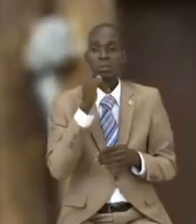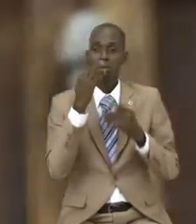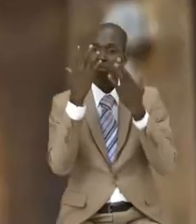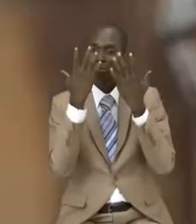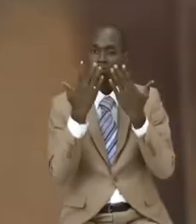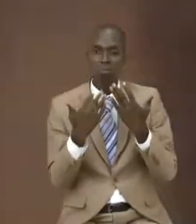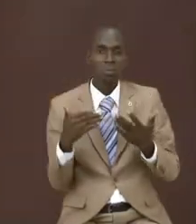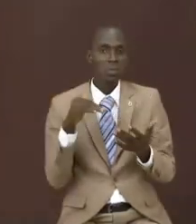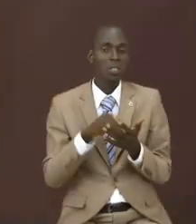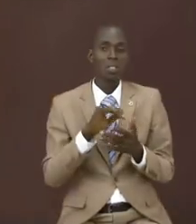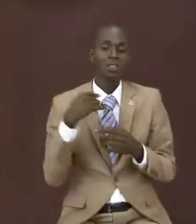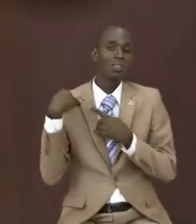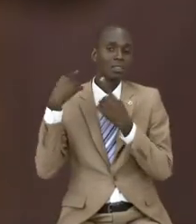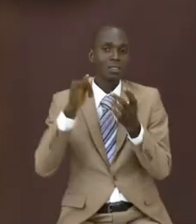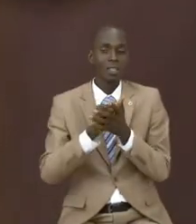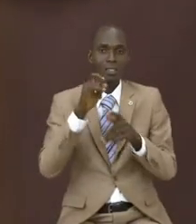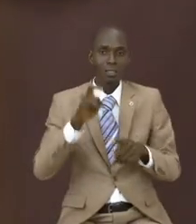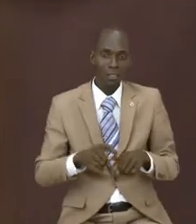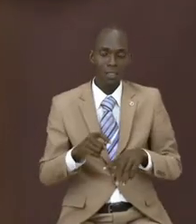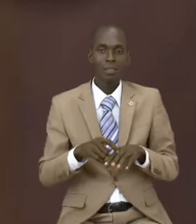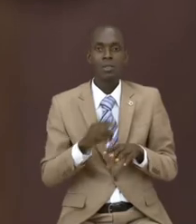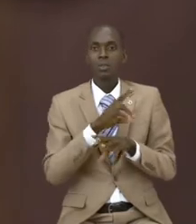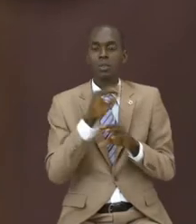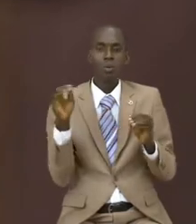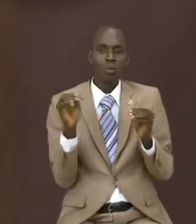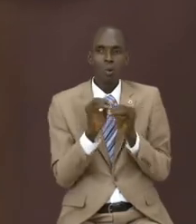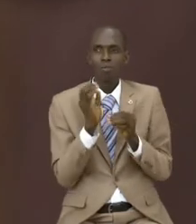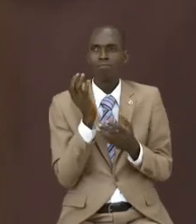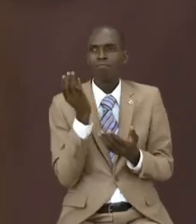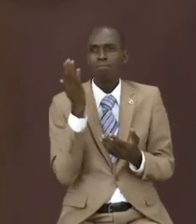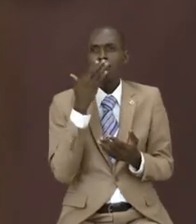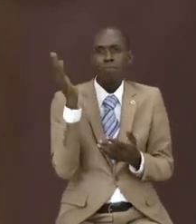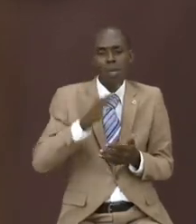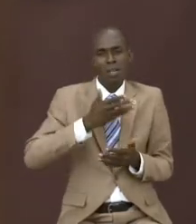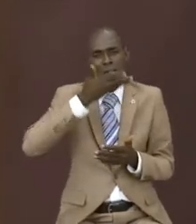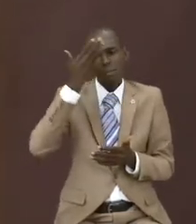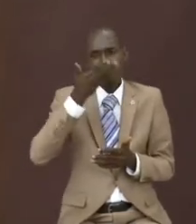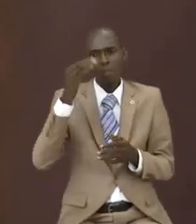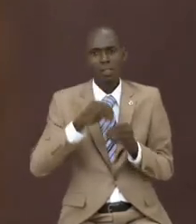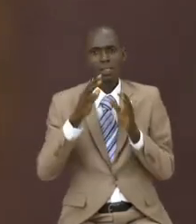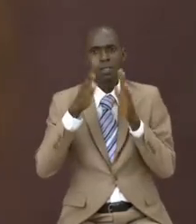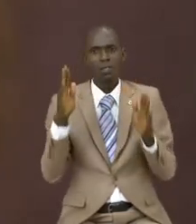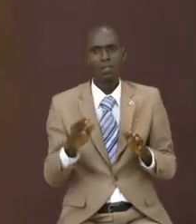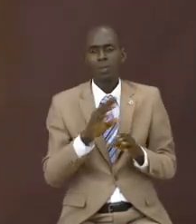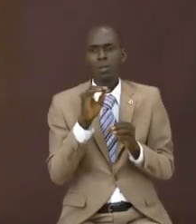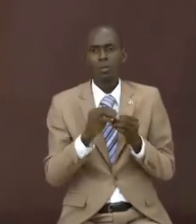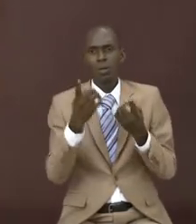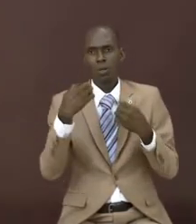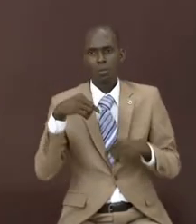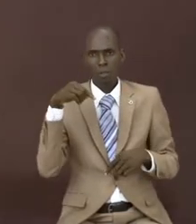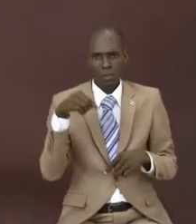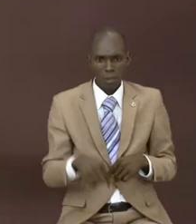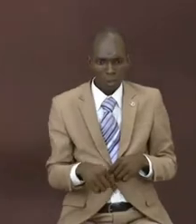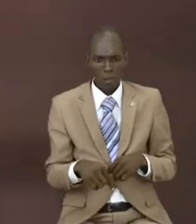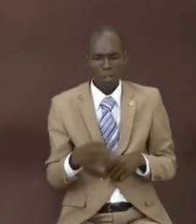knew peace. No more strange smells in the house. No more coming in and he's looking down. Hey, boy, what